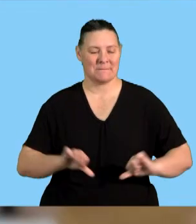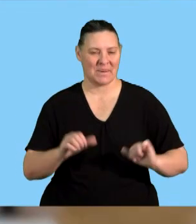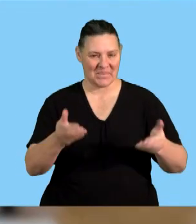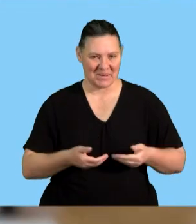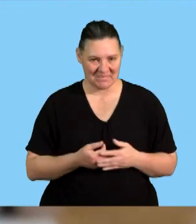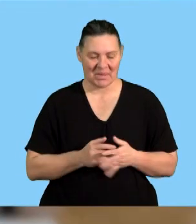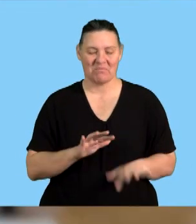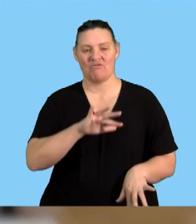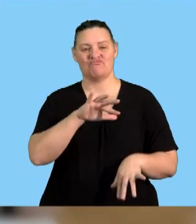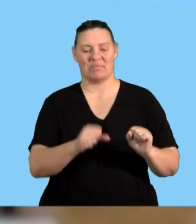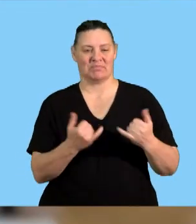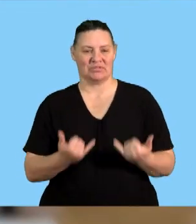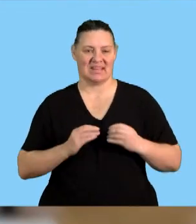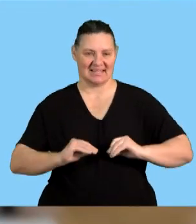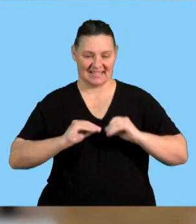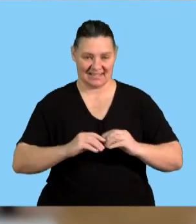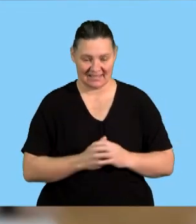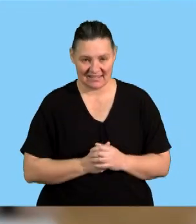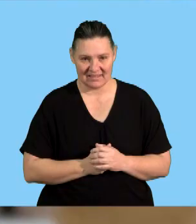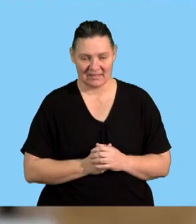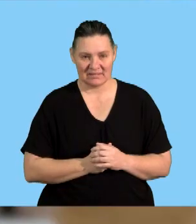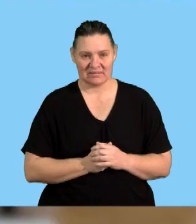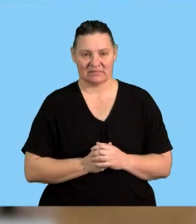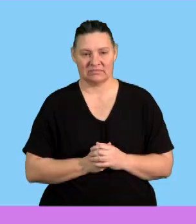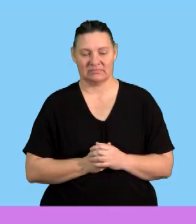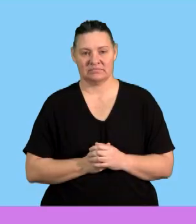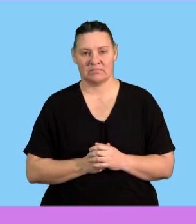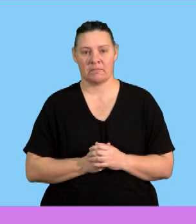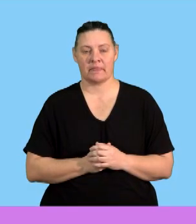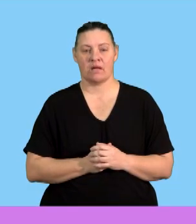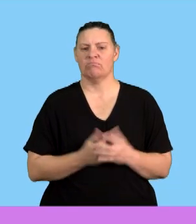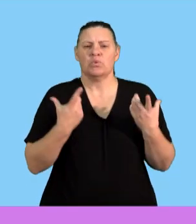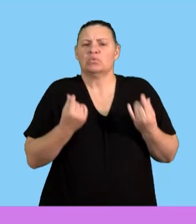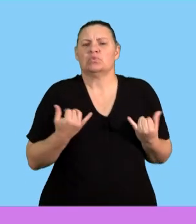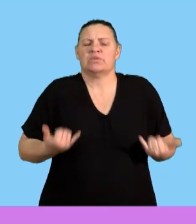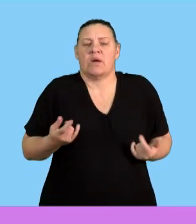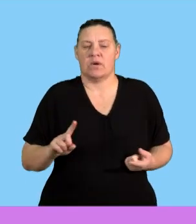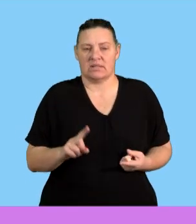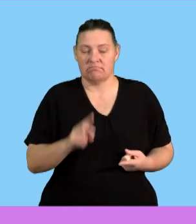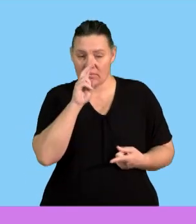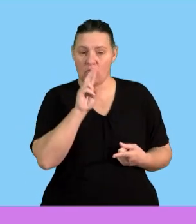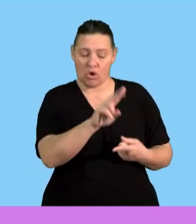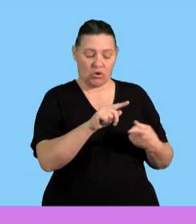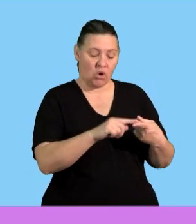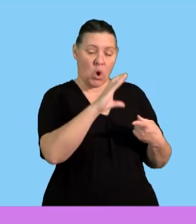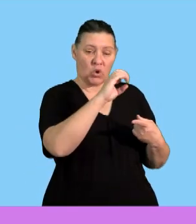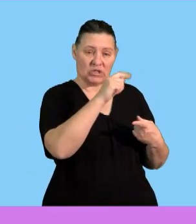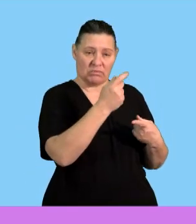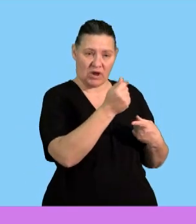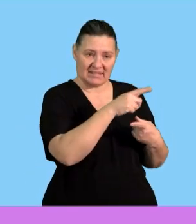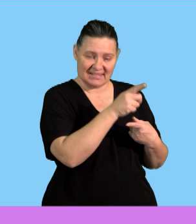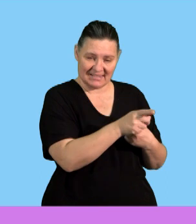Welcome back. Let's wrap up today's lesson. So what we've done is we looked at cost